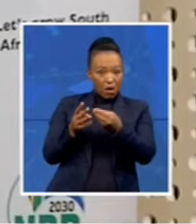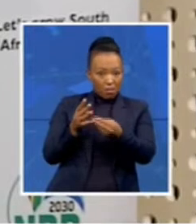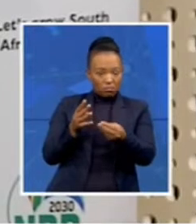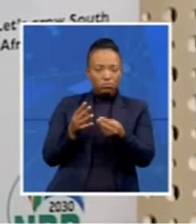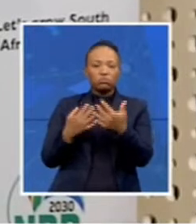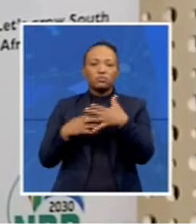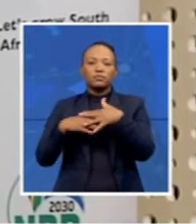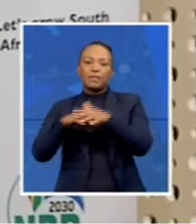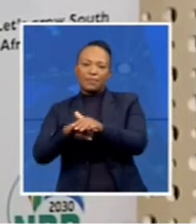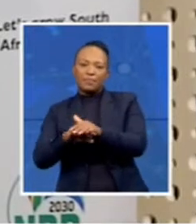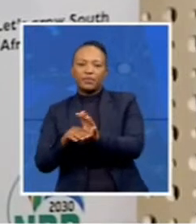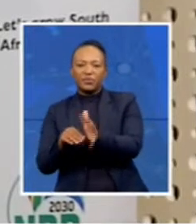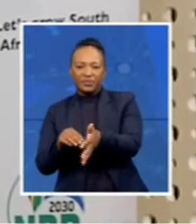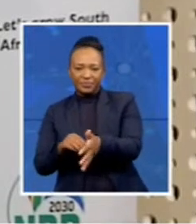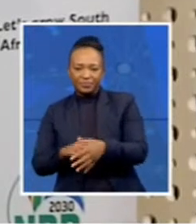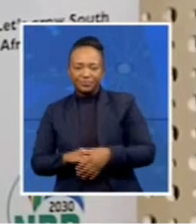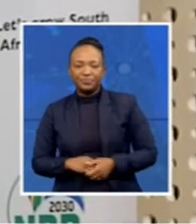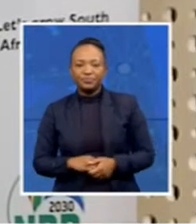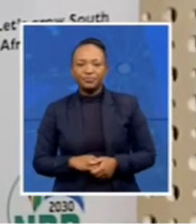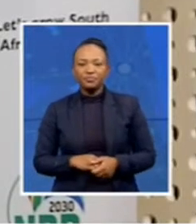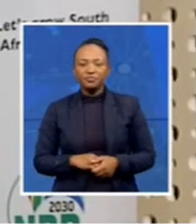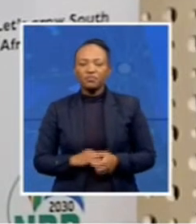we have already started doing so,